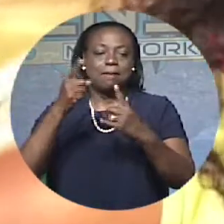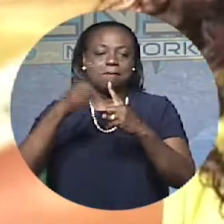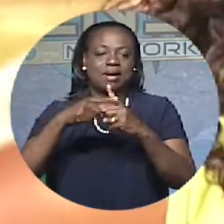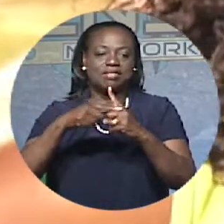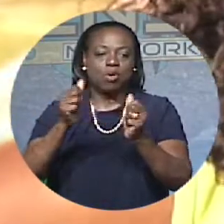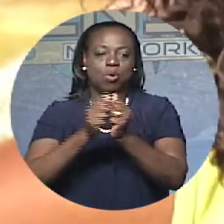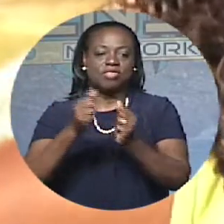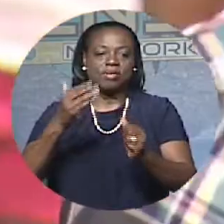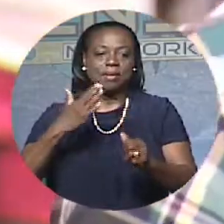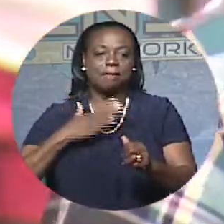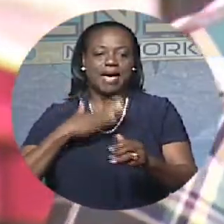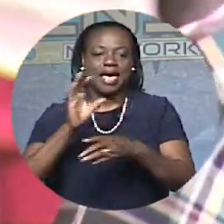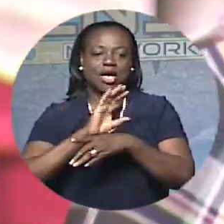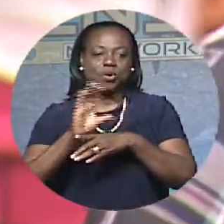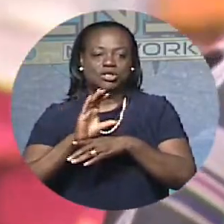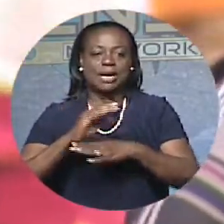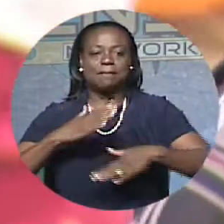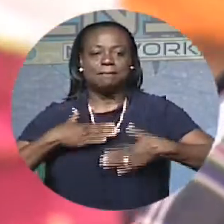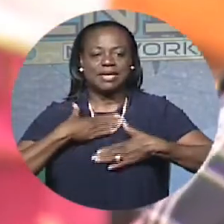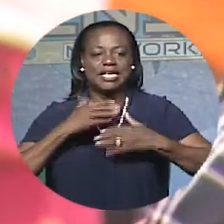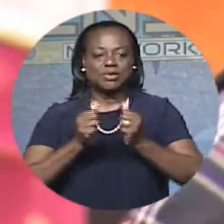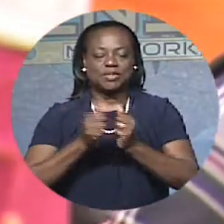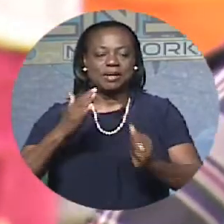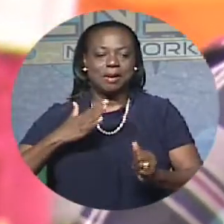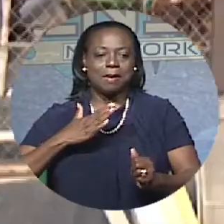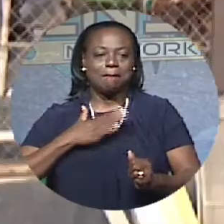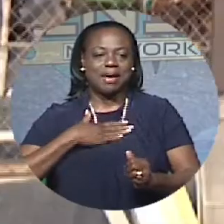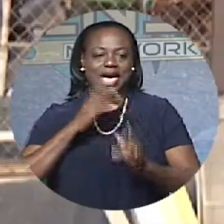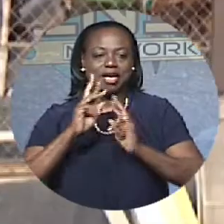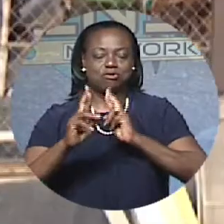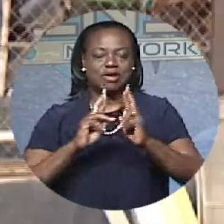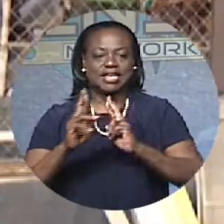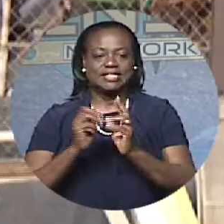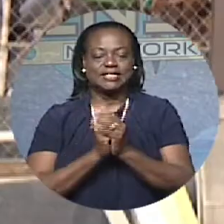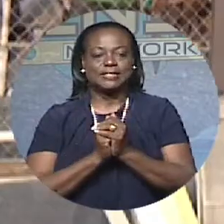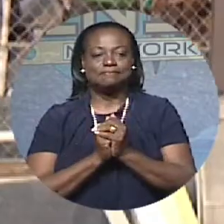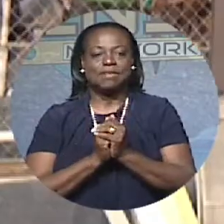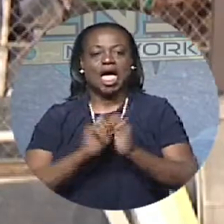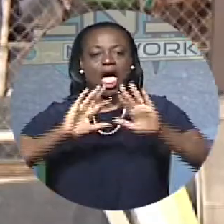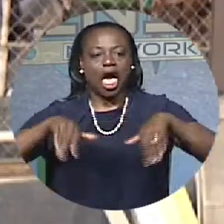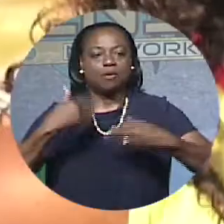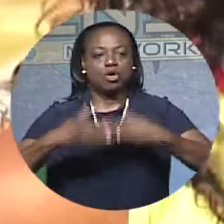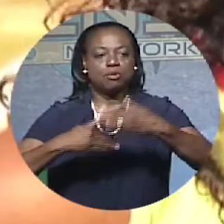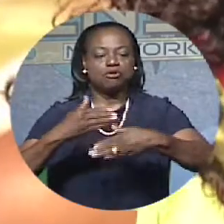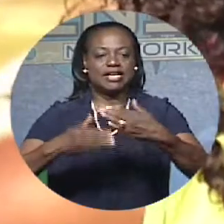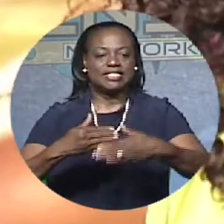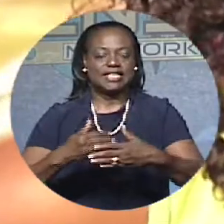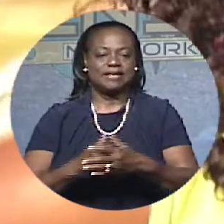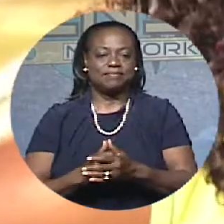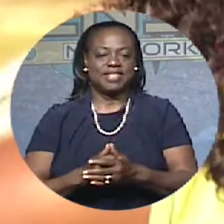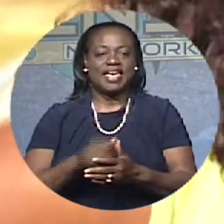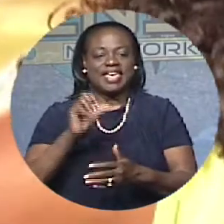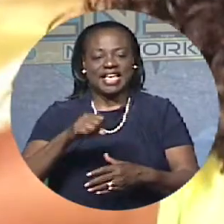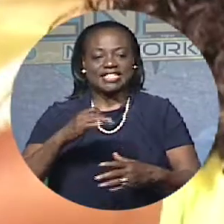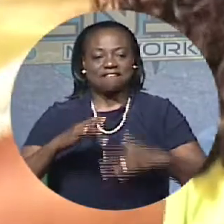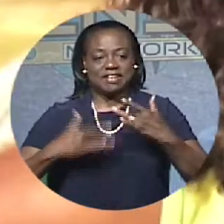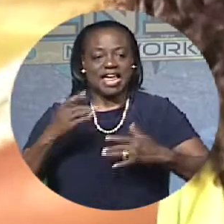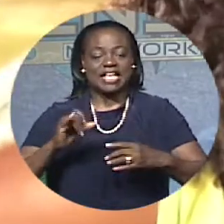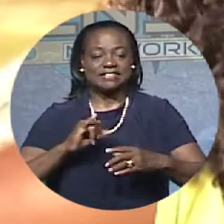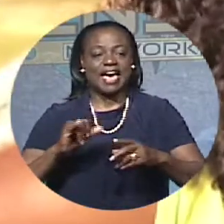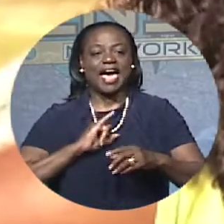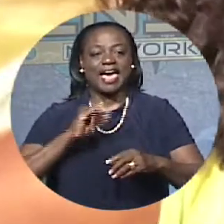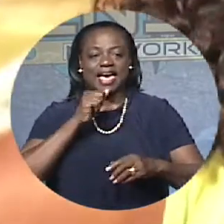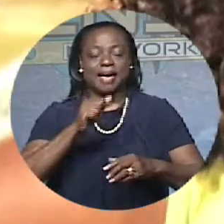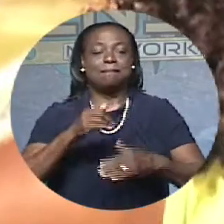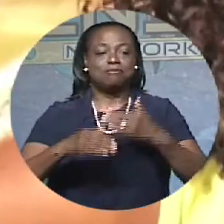So I'm pretty pleased with my race. You got some work in early in the year. Now you're in form. Are you feeling you're progressing at this juncture? Yes, I do.